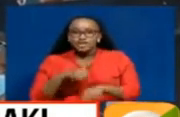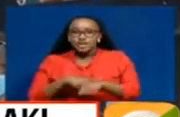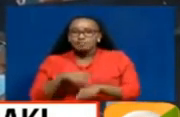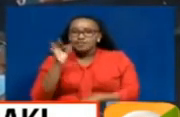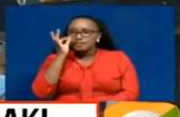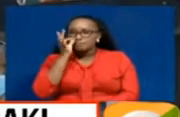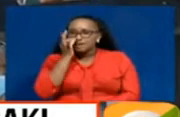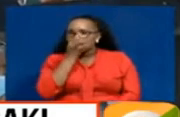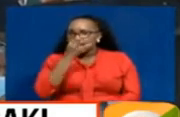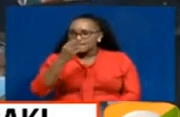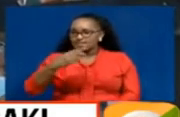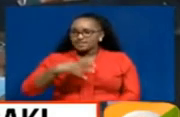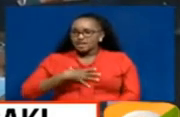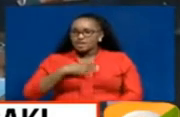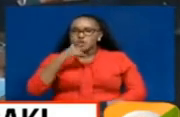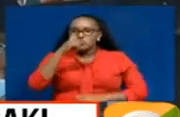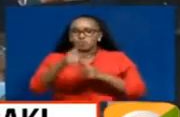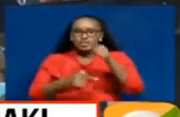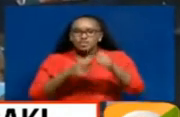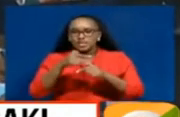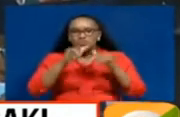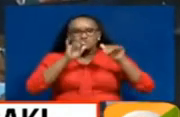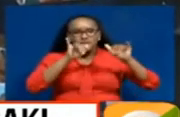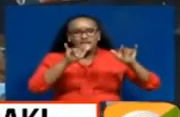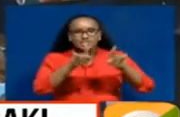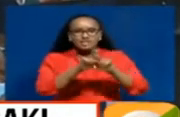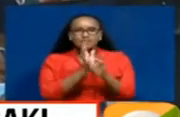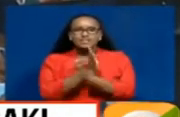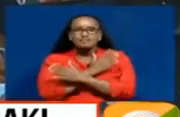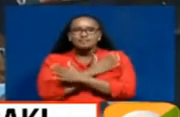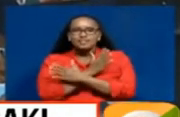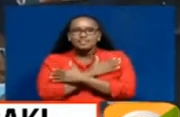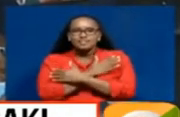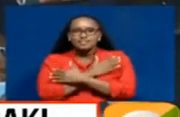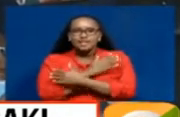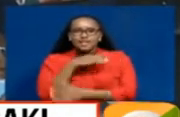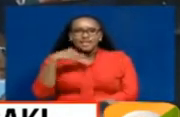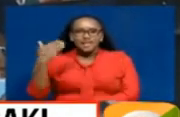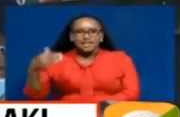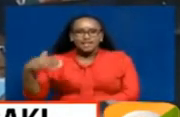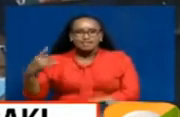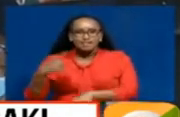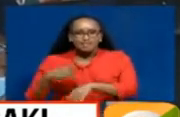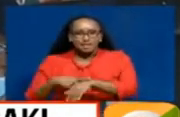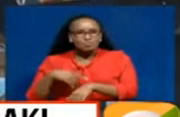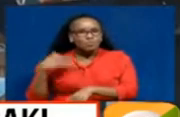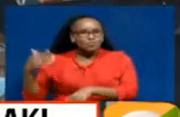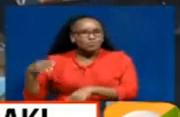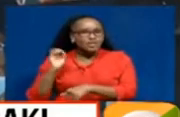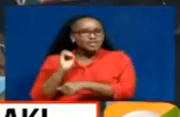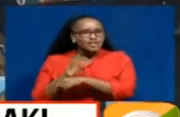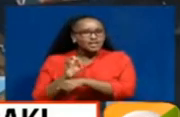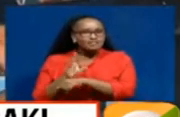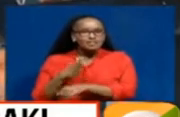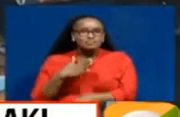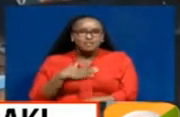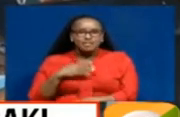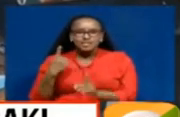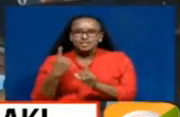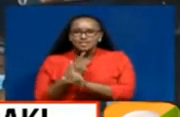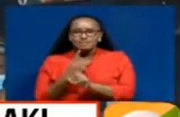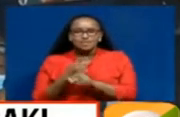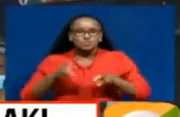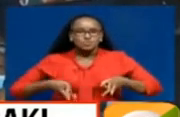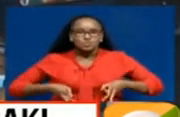we will continue to remain friends. Each time he has been an advisor to me in many